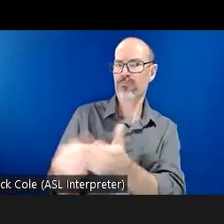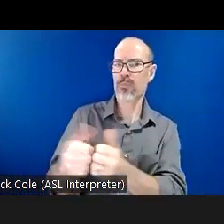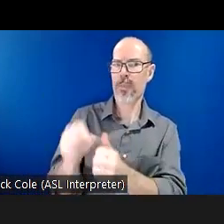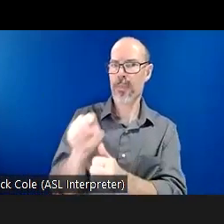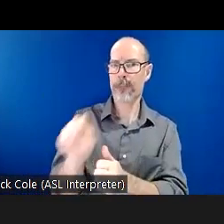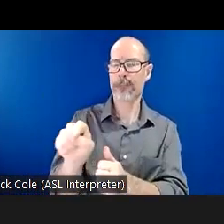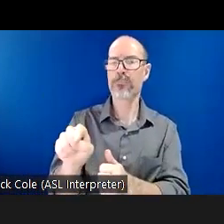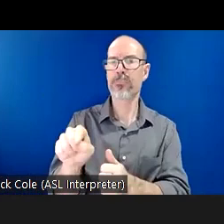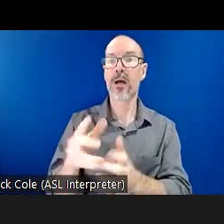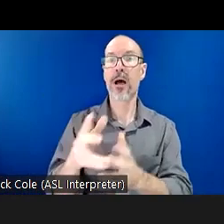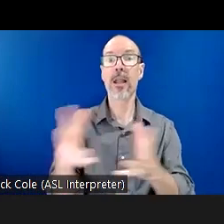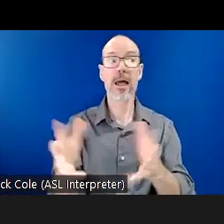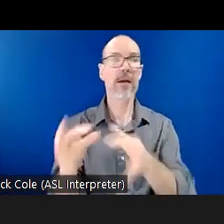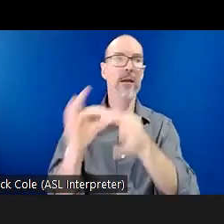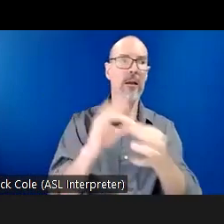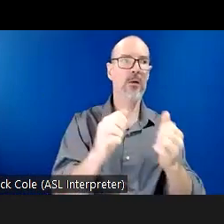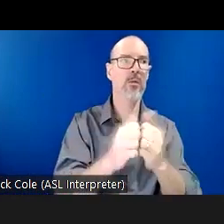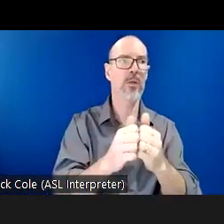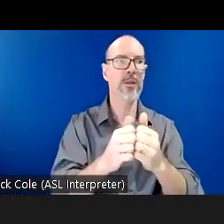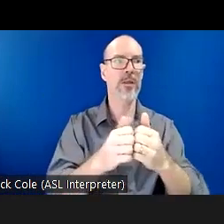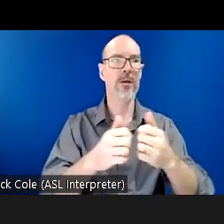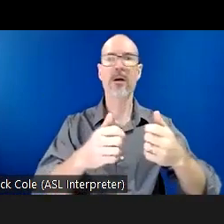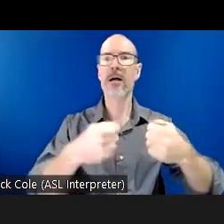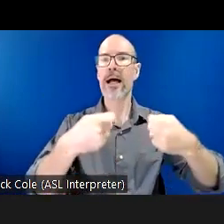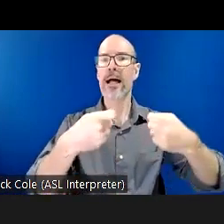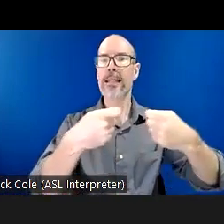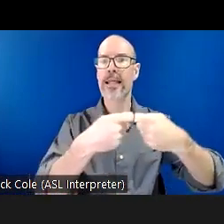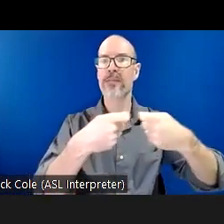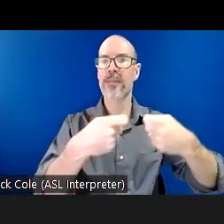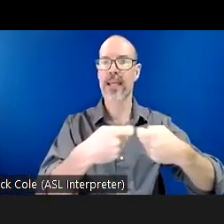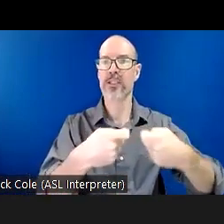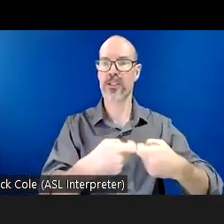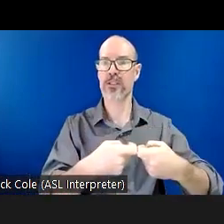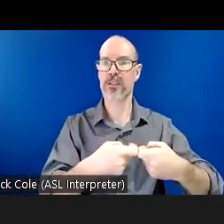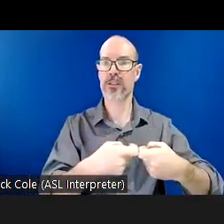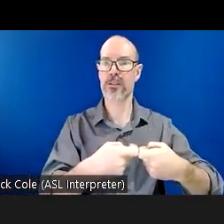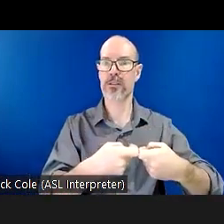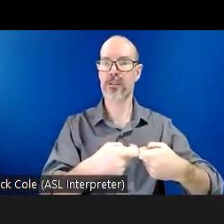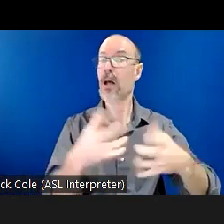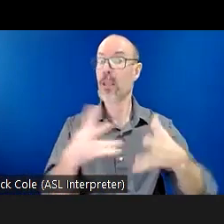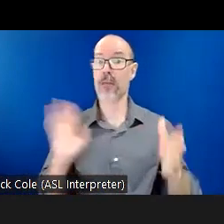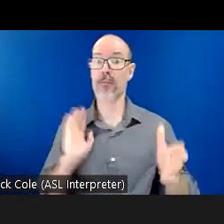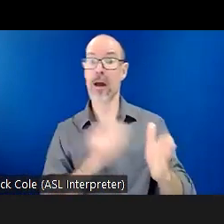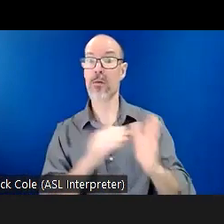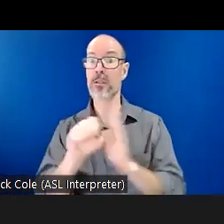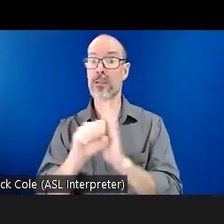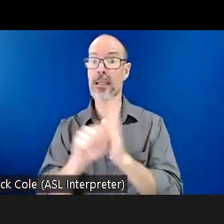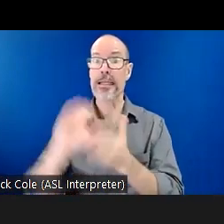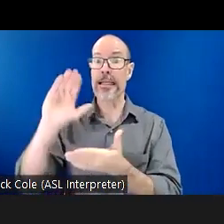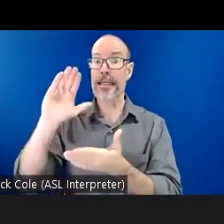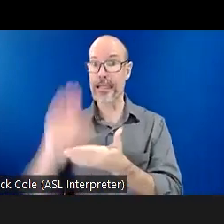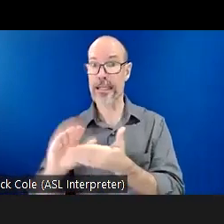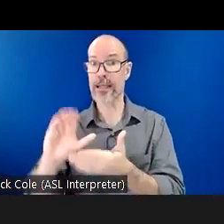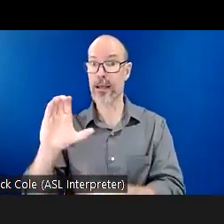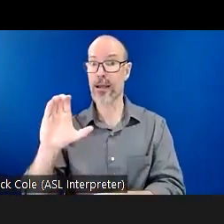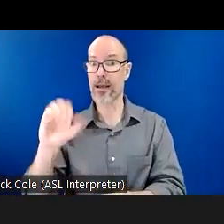about electrification. So much of the state's decarb strategy is about electrification, that grid upgrades